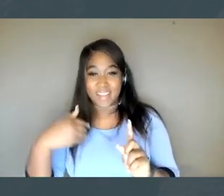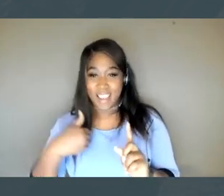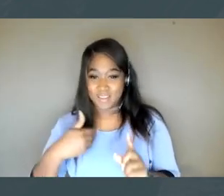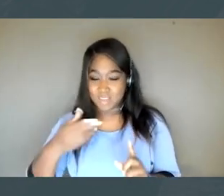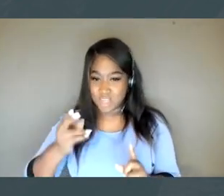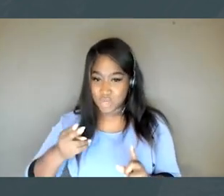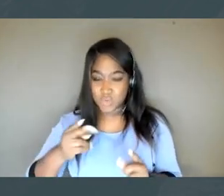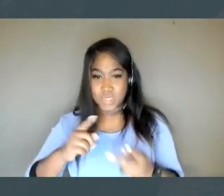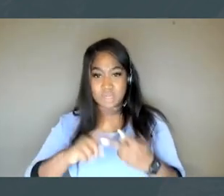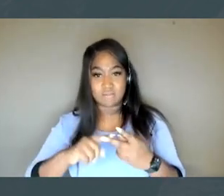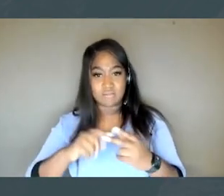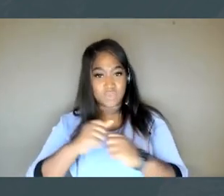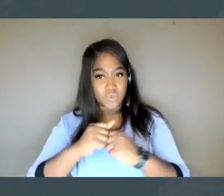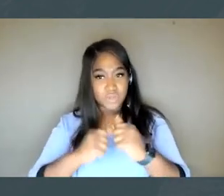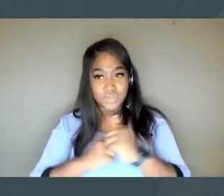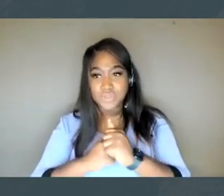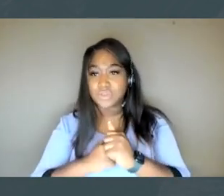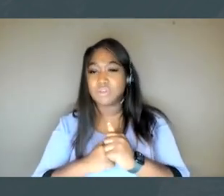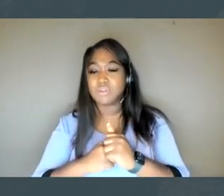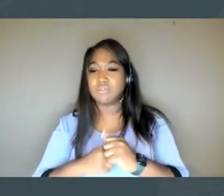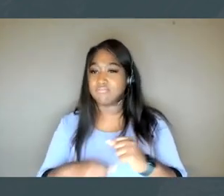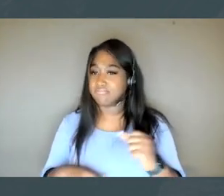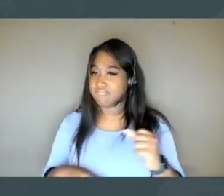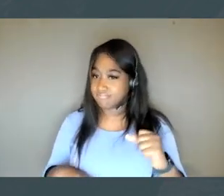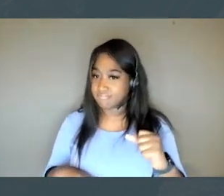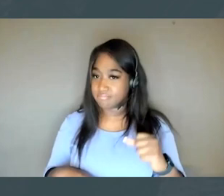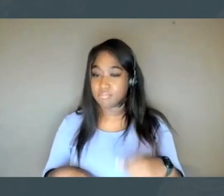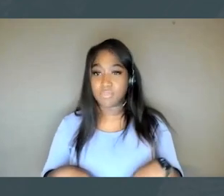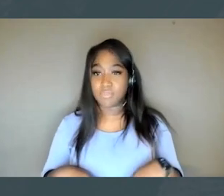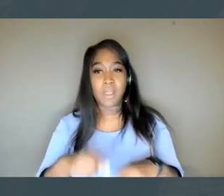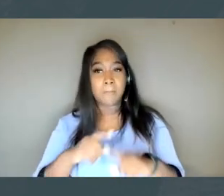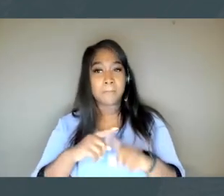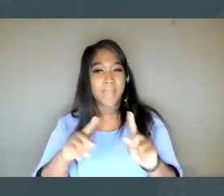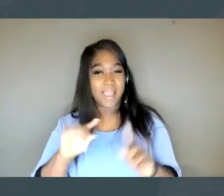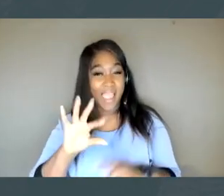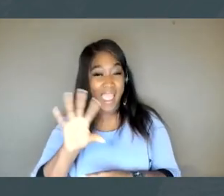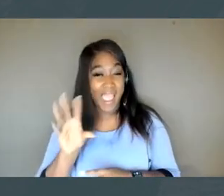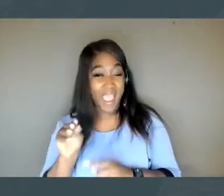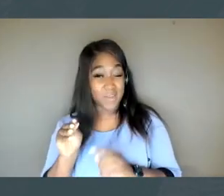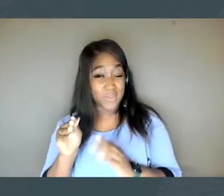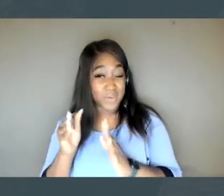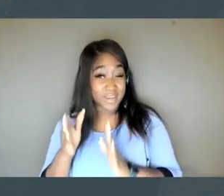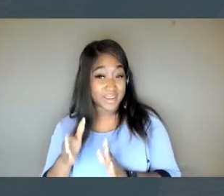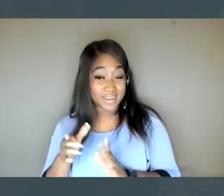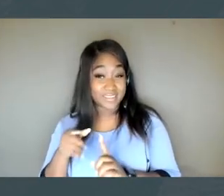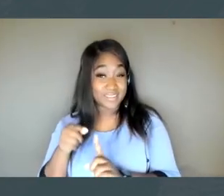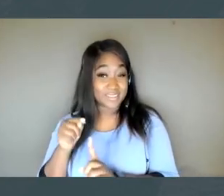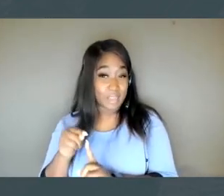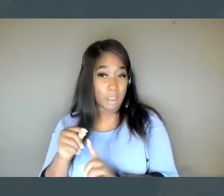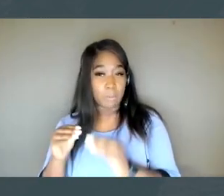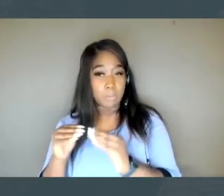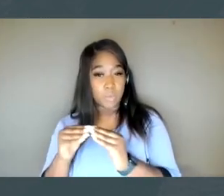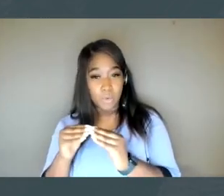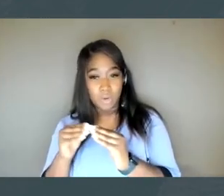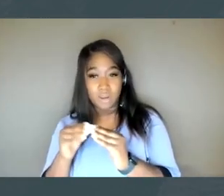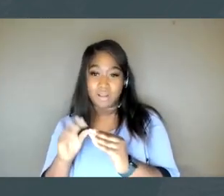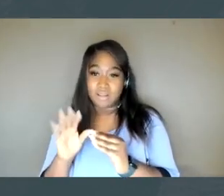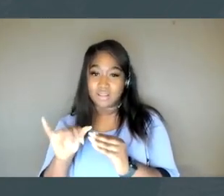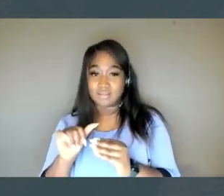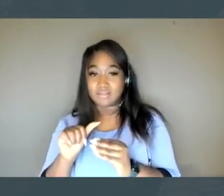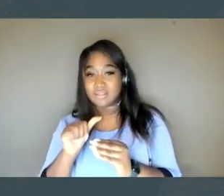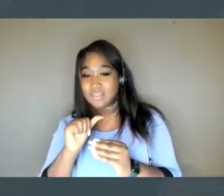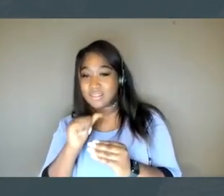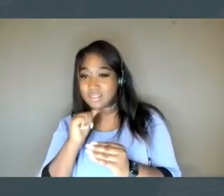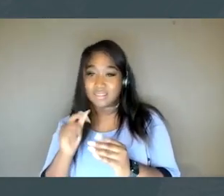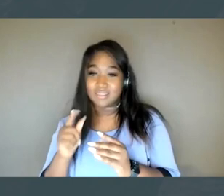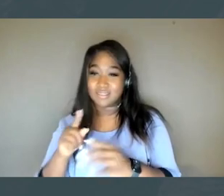mm-hmm, and, but, you know, the African, that's the more unwieldy part of it. Yes.